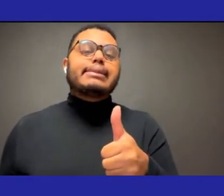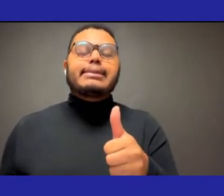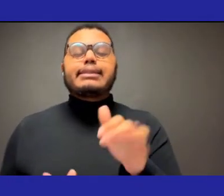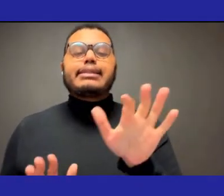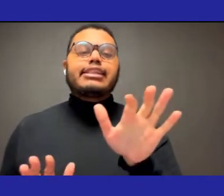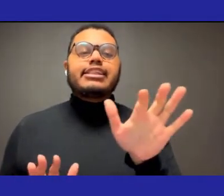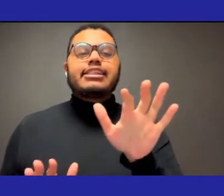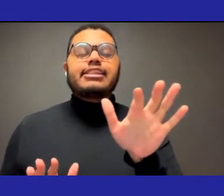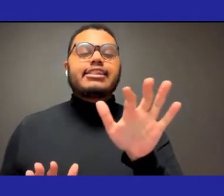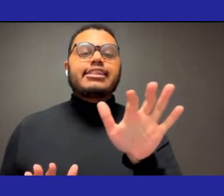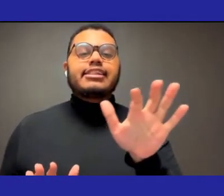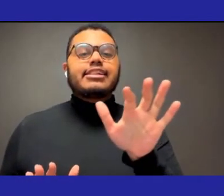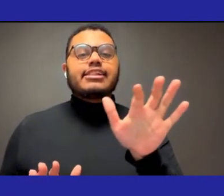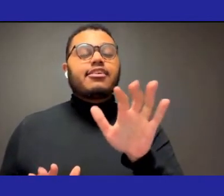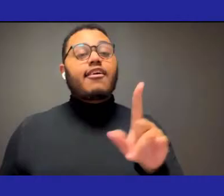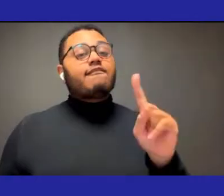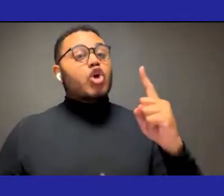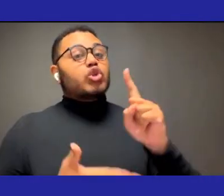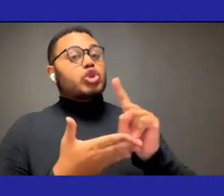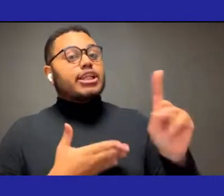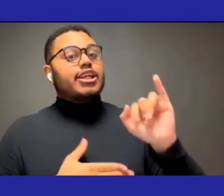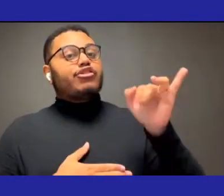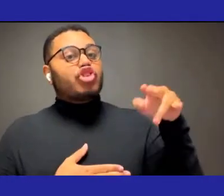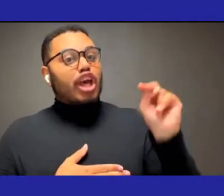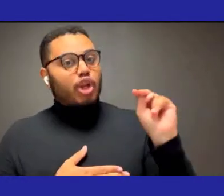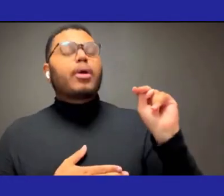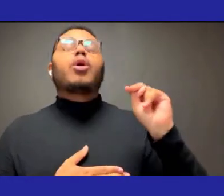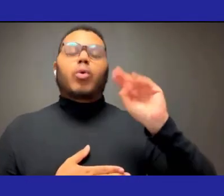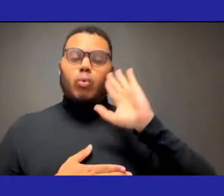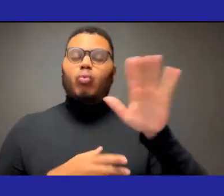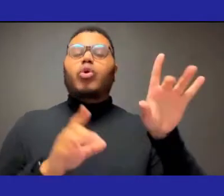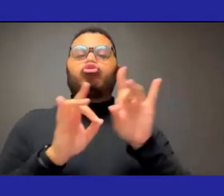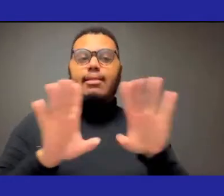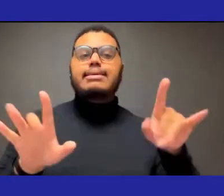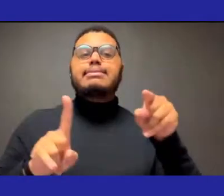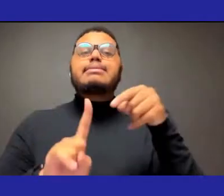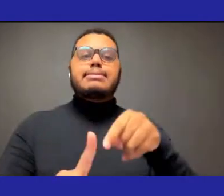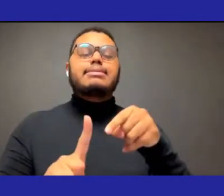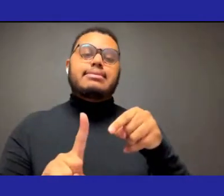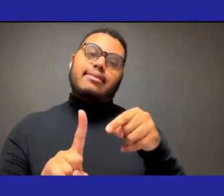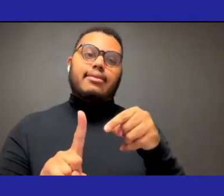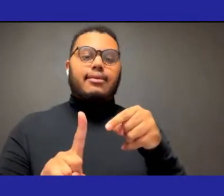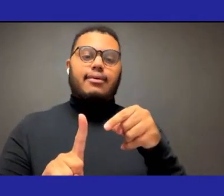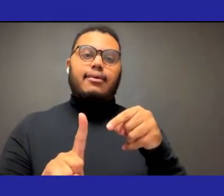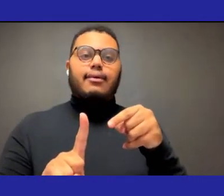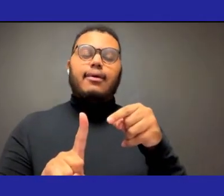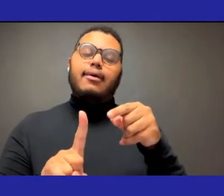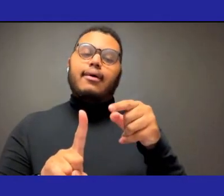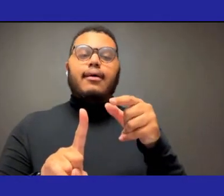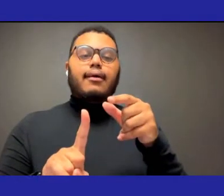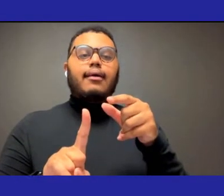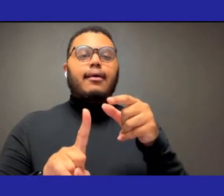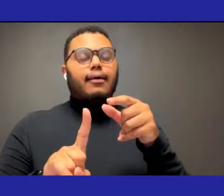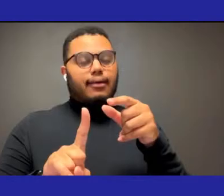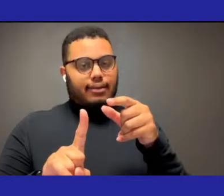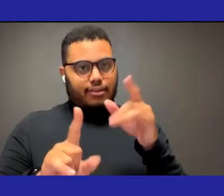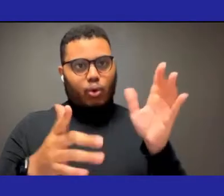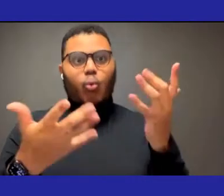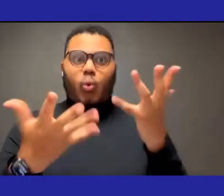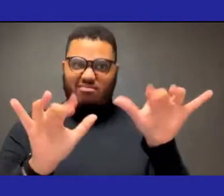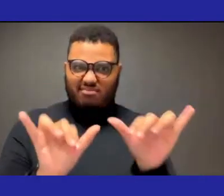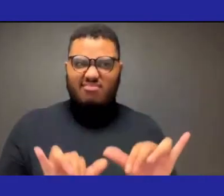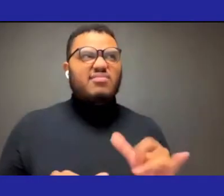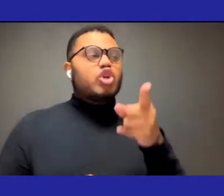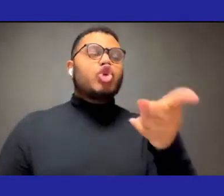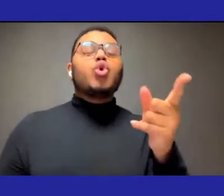literally the first week of January. They will release the measures, so you don't get to cherry pick what your efforts will be. You have to do it across the board. And as I